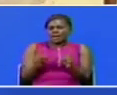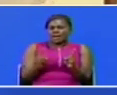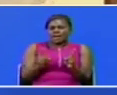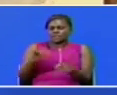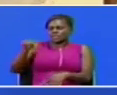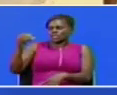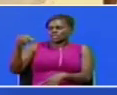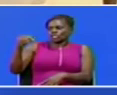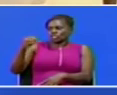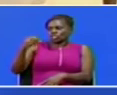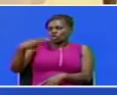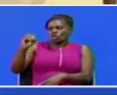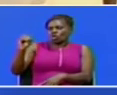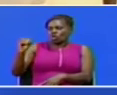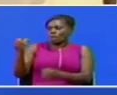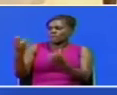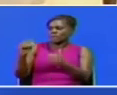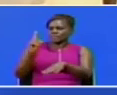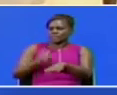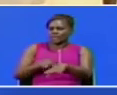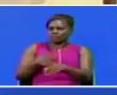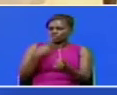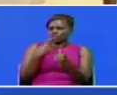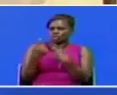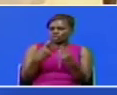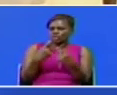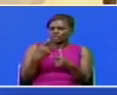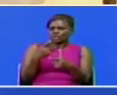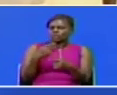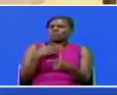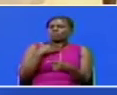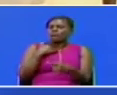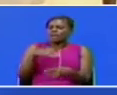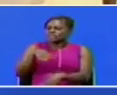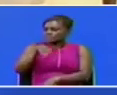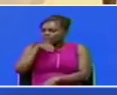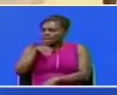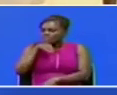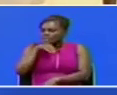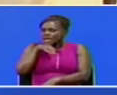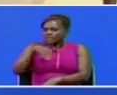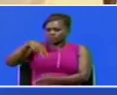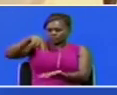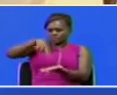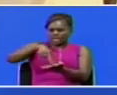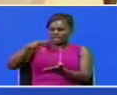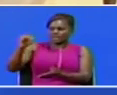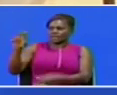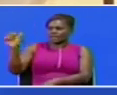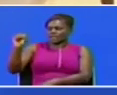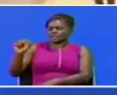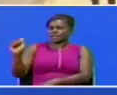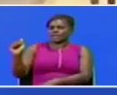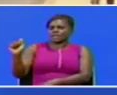on several occasions, not once but severally, talking about why he wants Raila Amolo Odinga to be the candidate for NASA. And he seems to